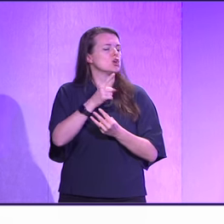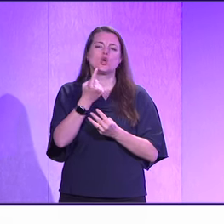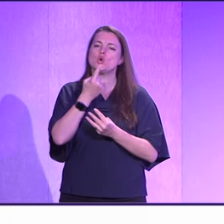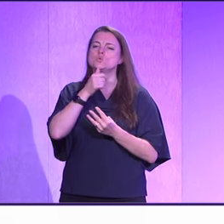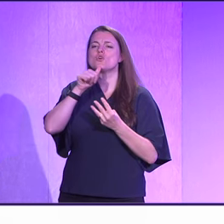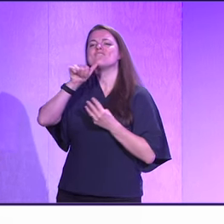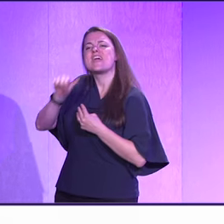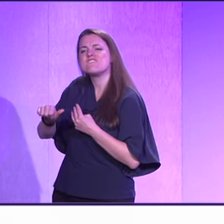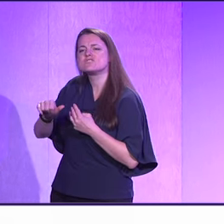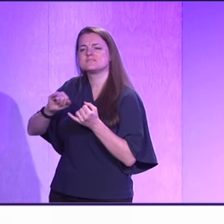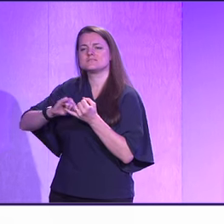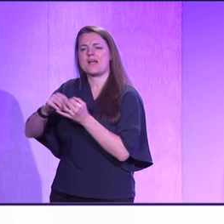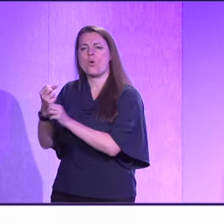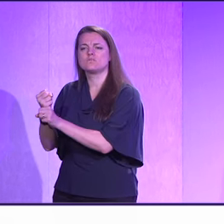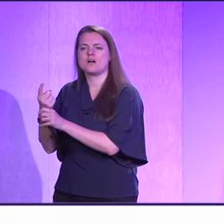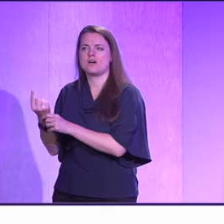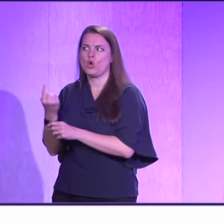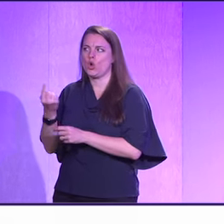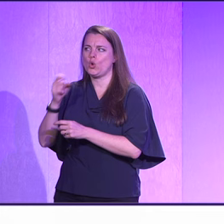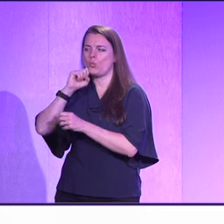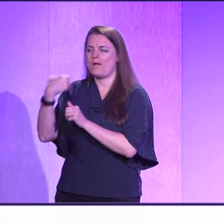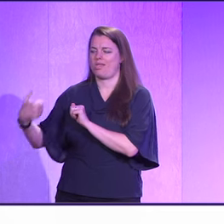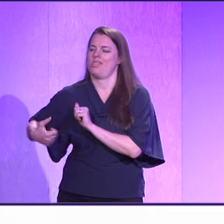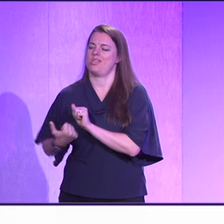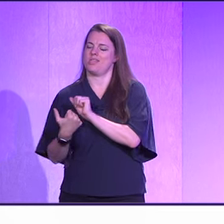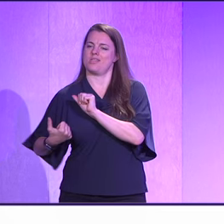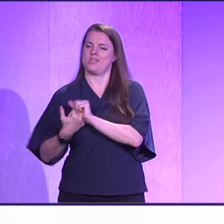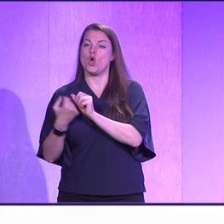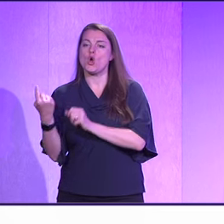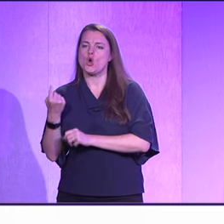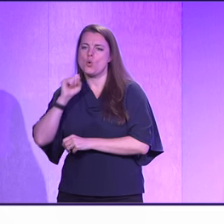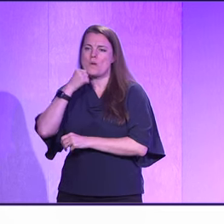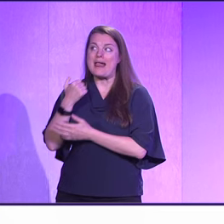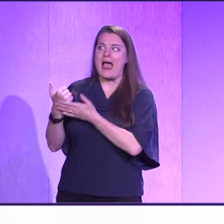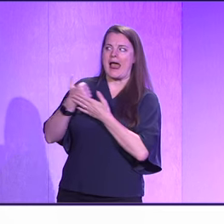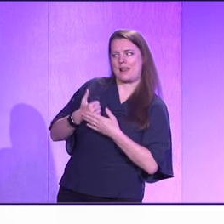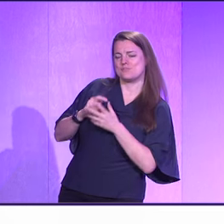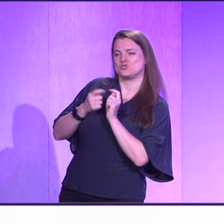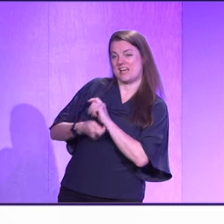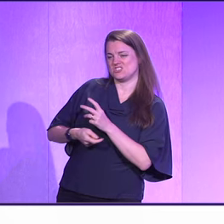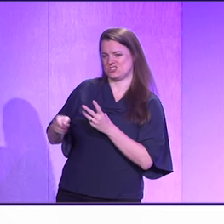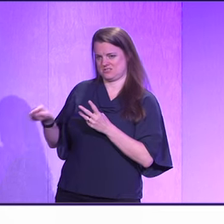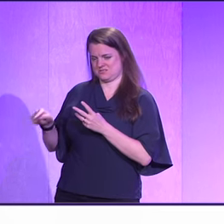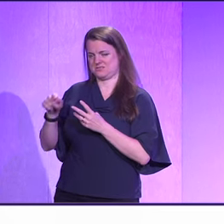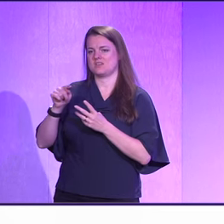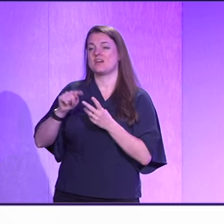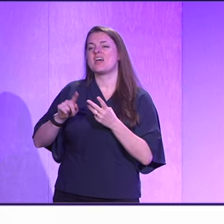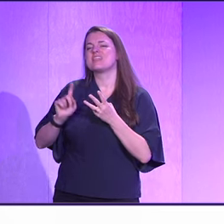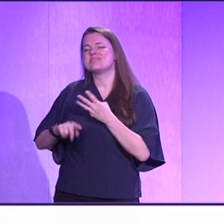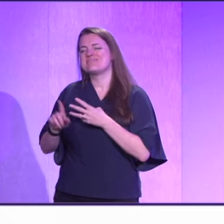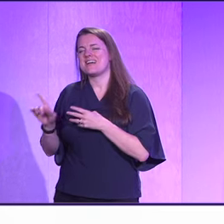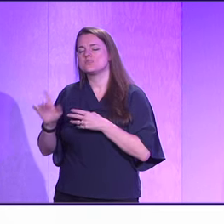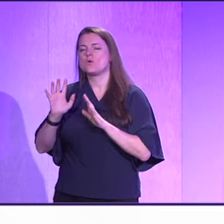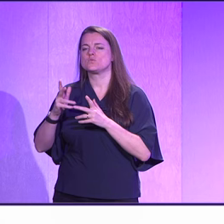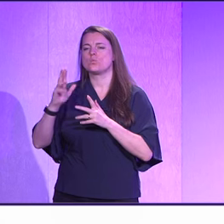your favorite stakeholder? Who's the one that's going to advocate for you? Who's the one that's going to help you make change? And then you've got to worry about the stakeholder that